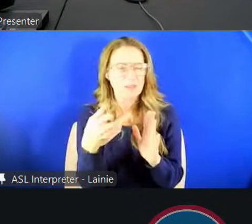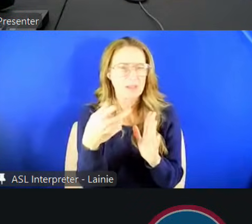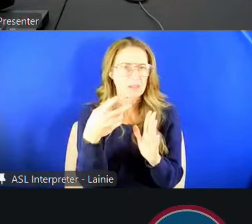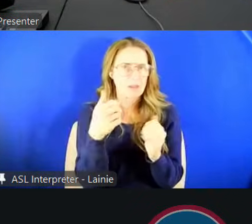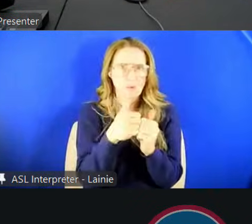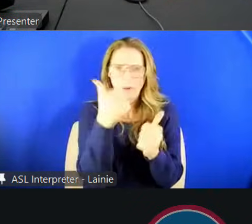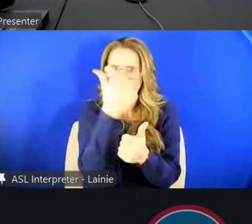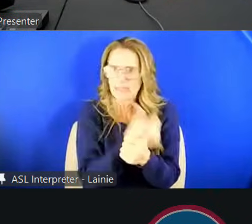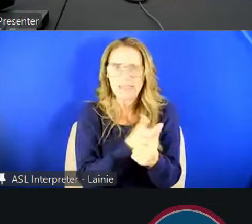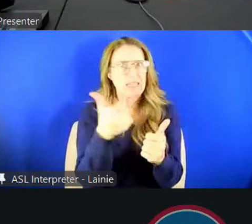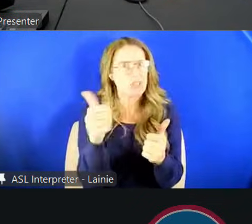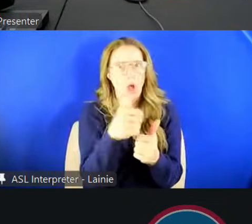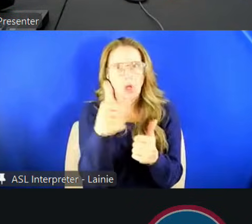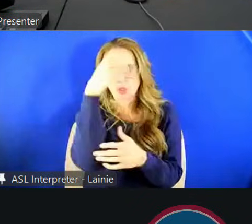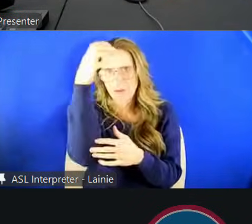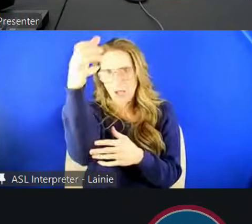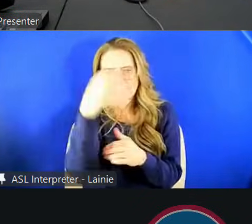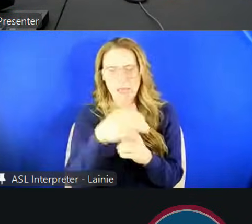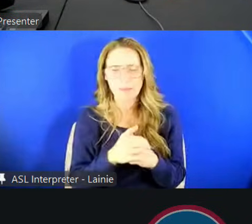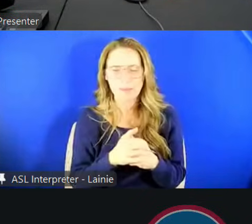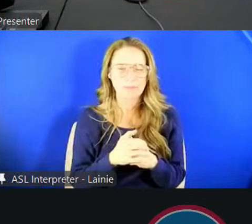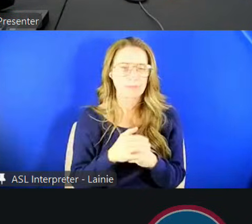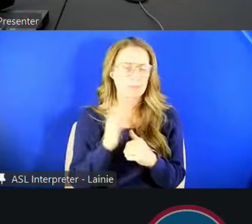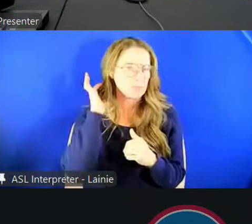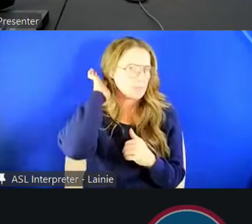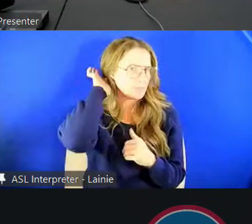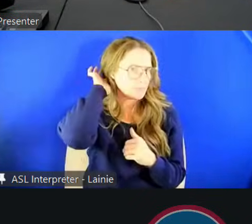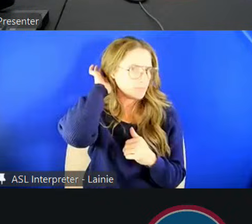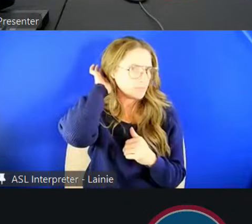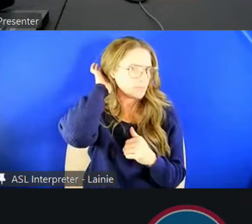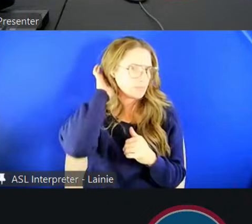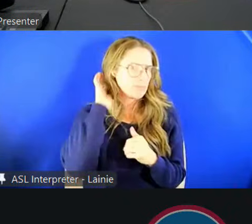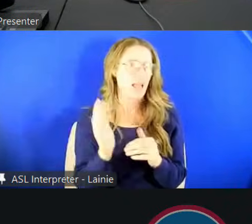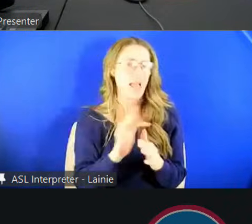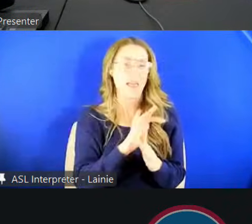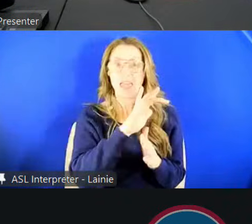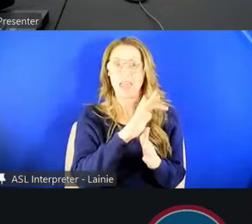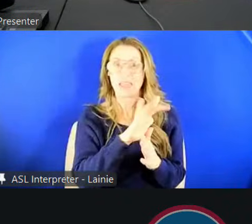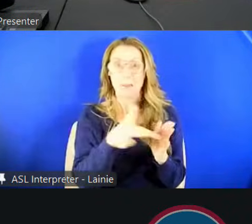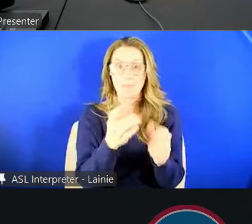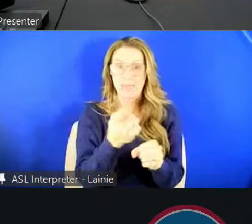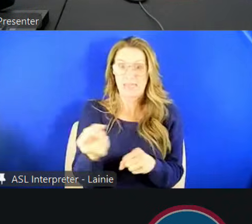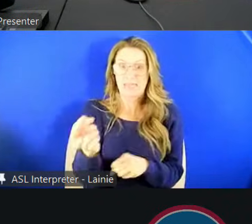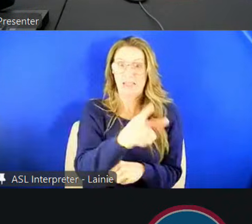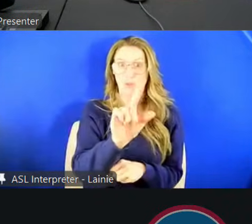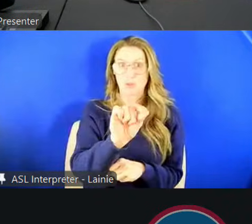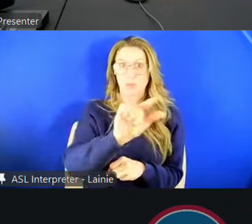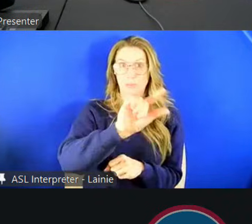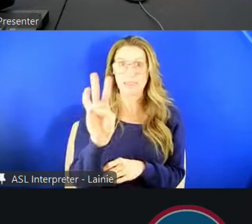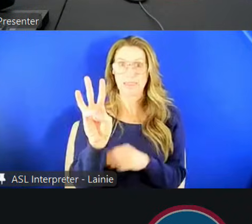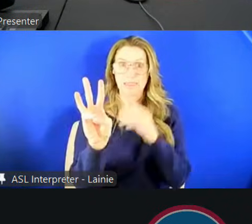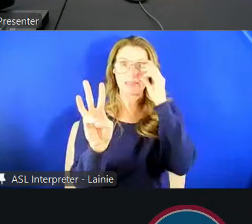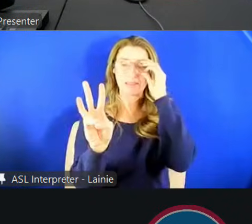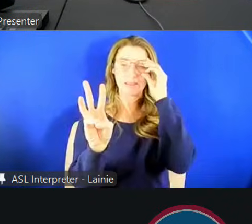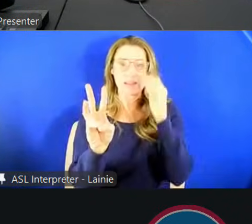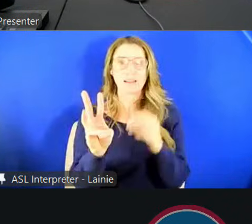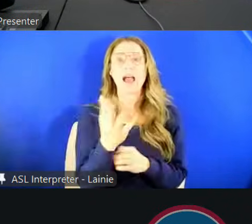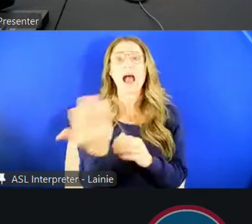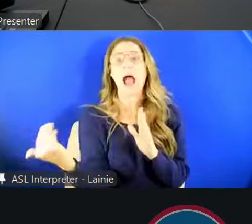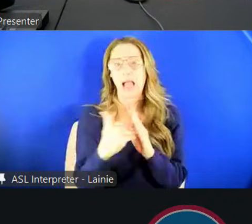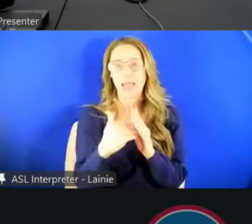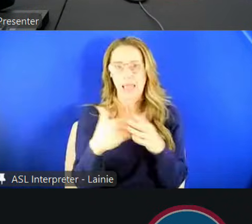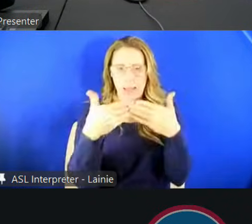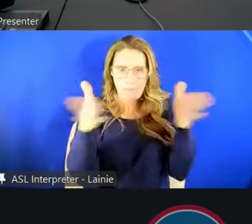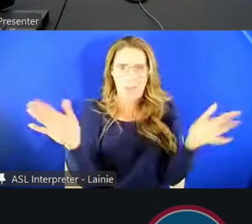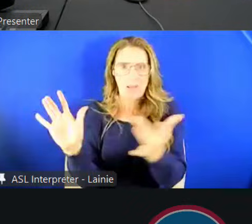each alternative concept. And then in mid-2026, we'll be able to do another round of public outreach. We'll